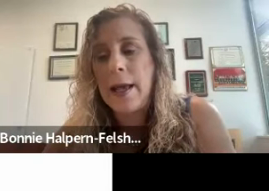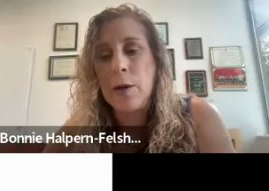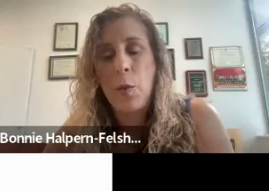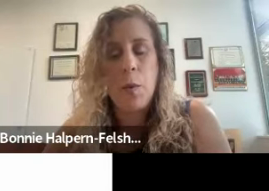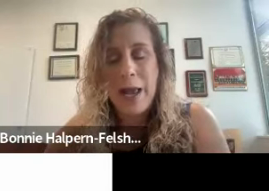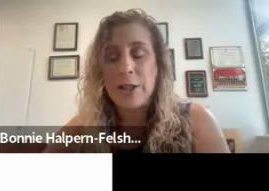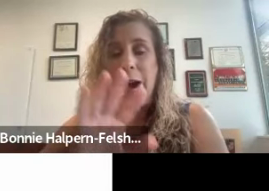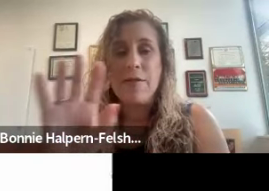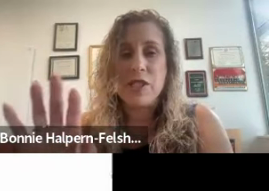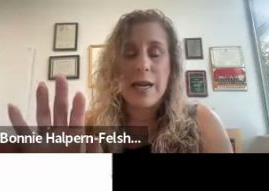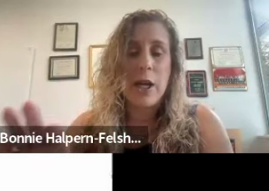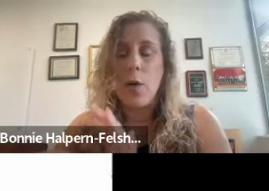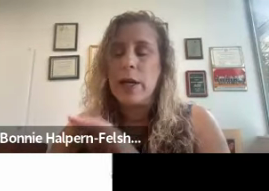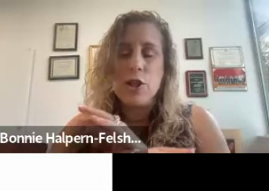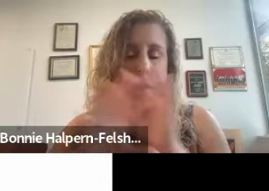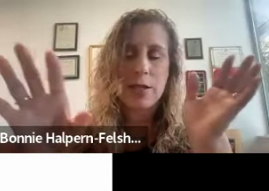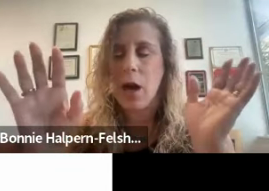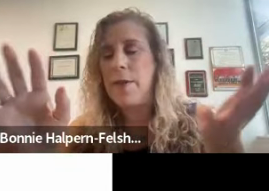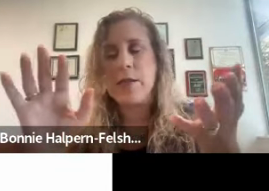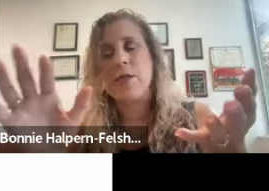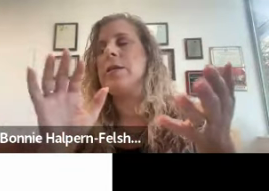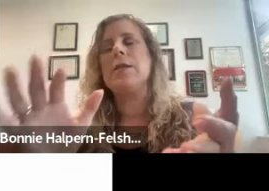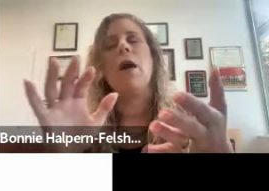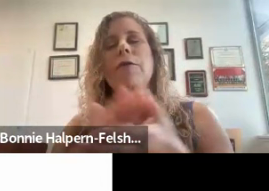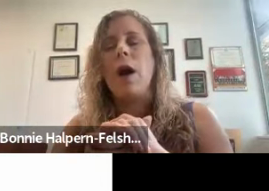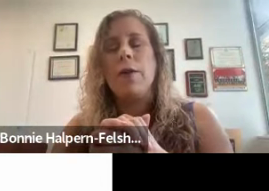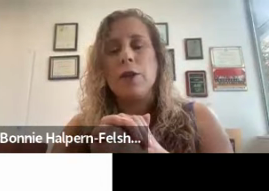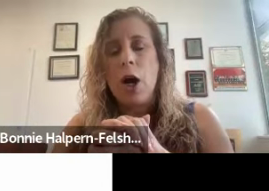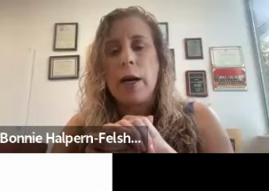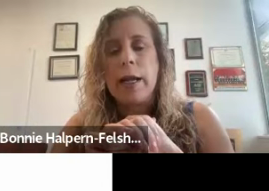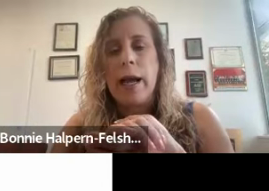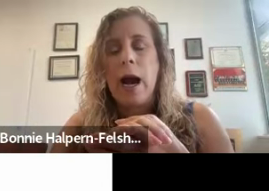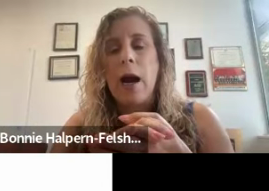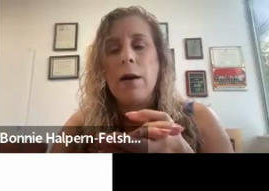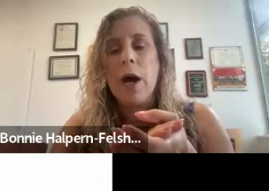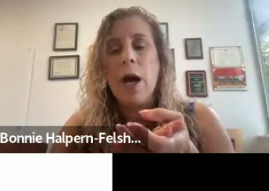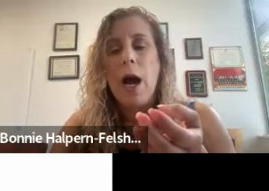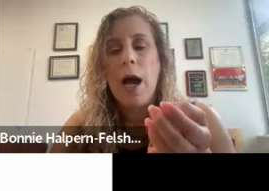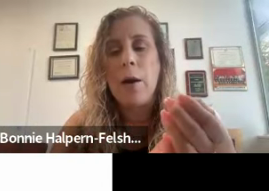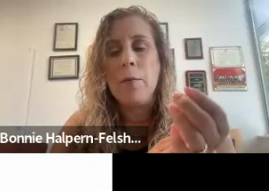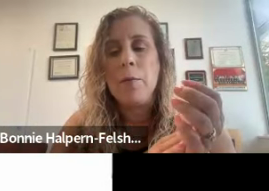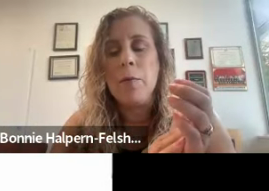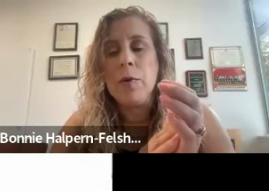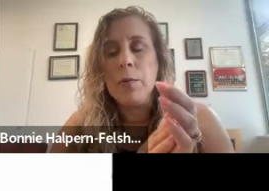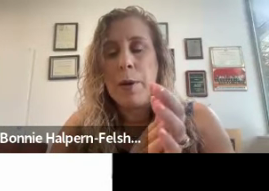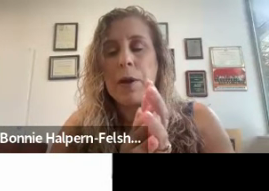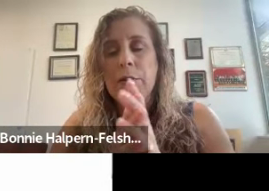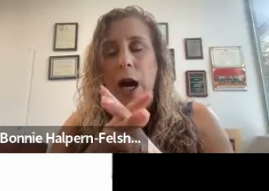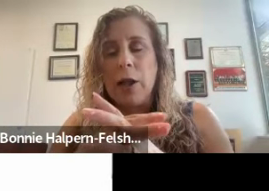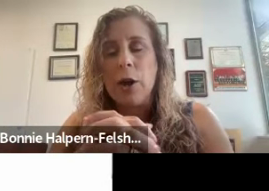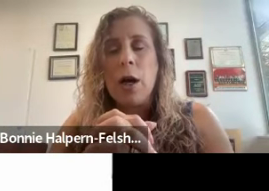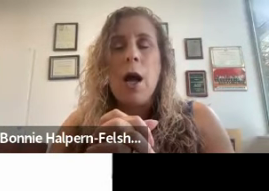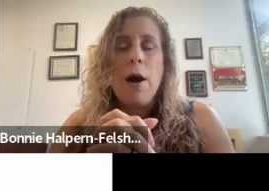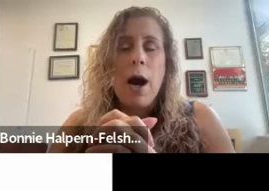And we actually have a study going just on this itself, on the targeting of people